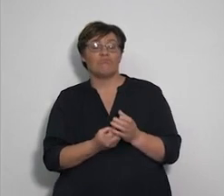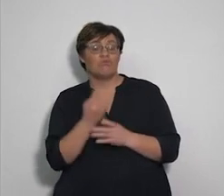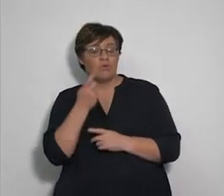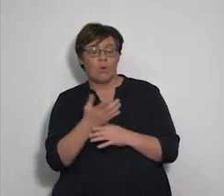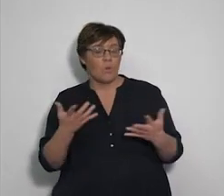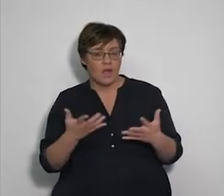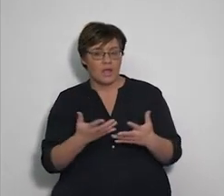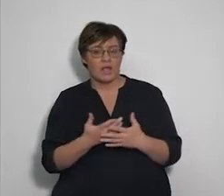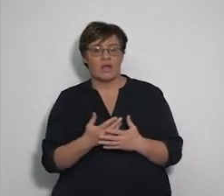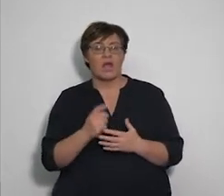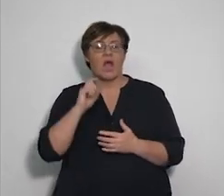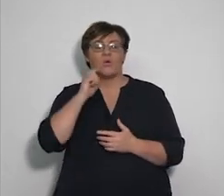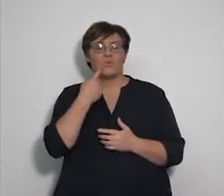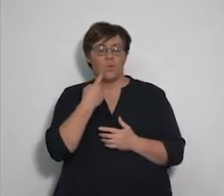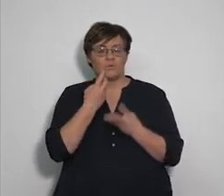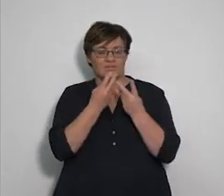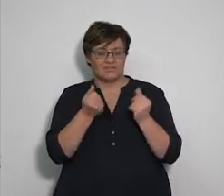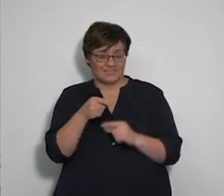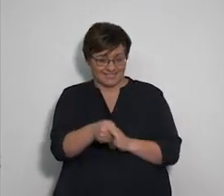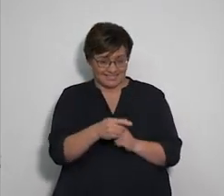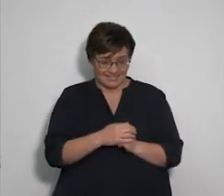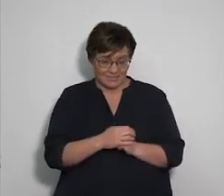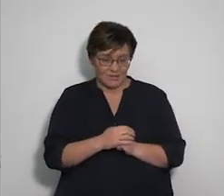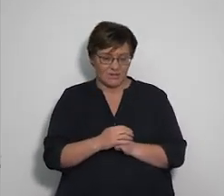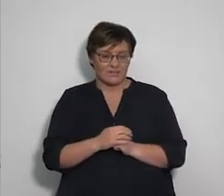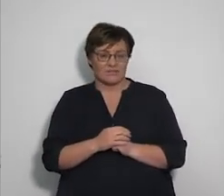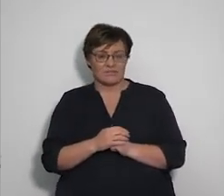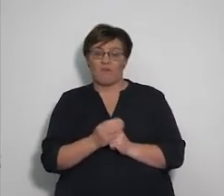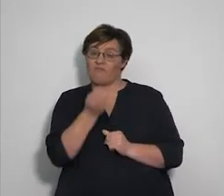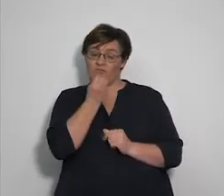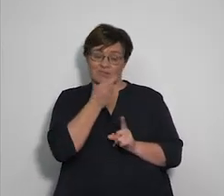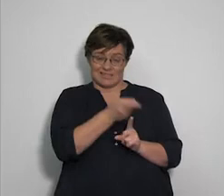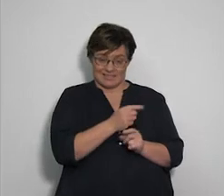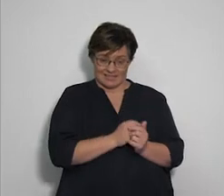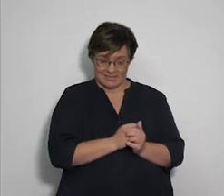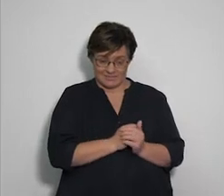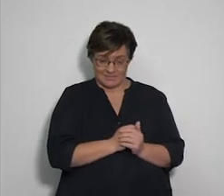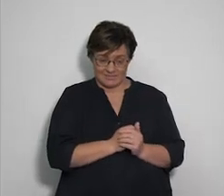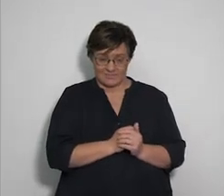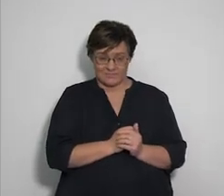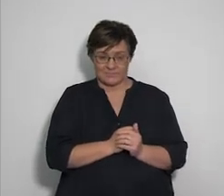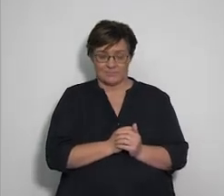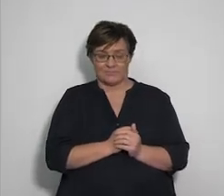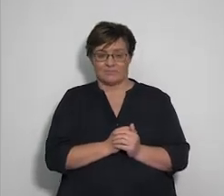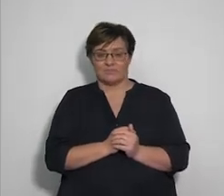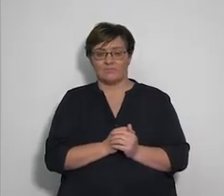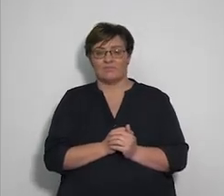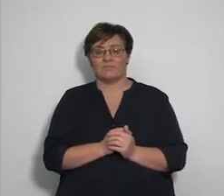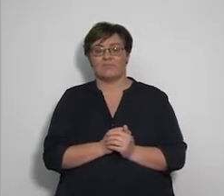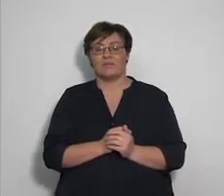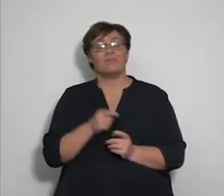grown in a glucose solution. So that's the food. That's the nutrient